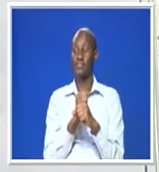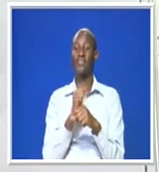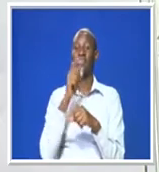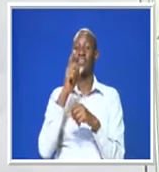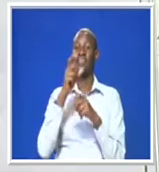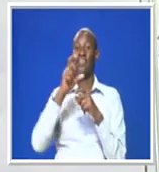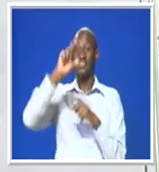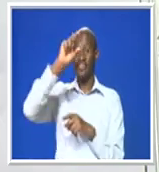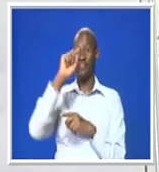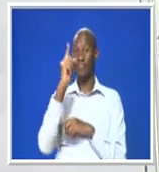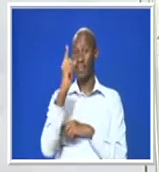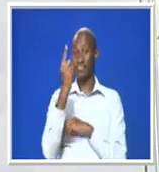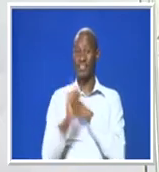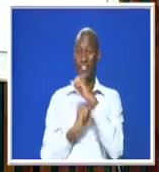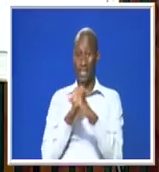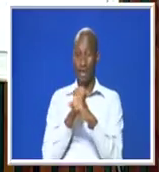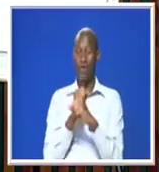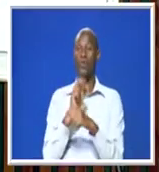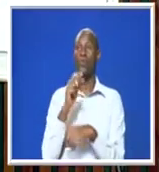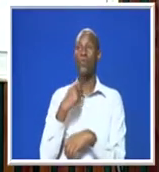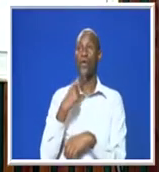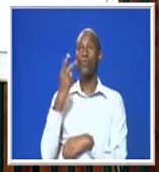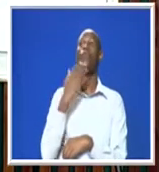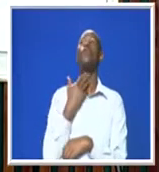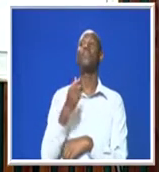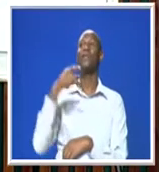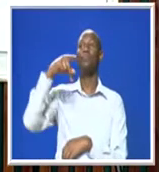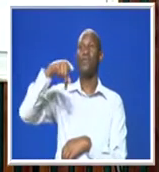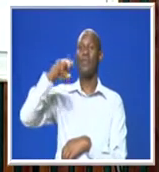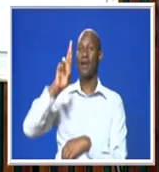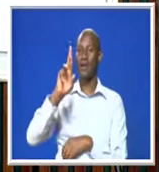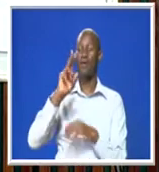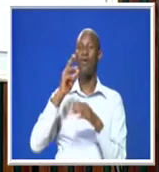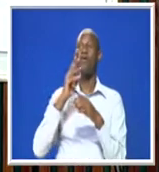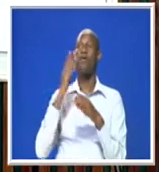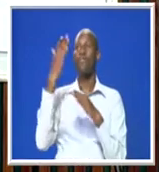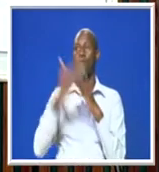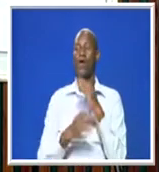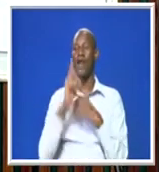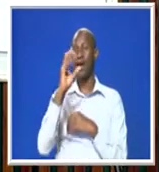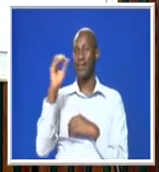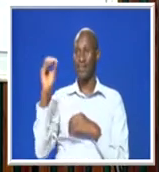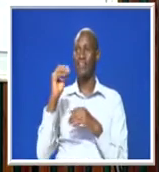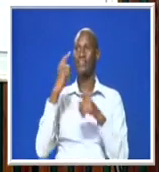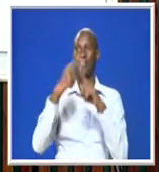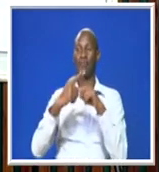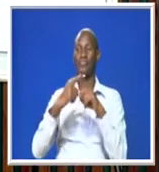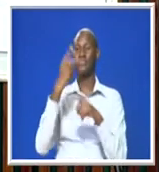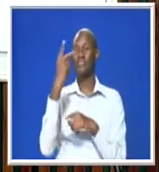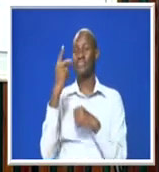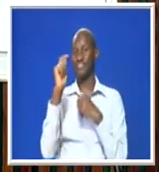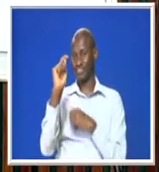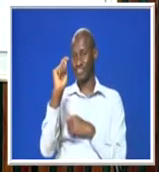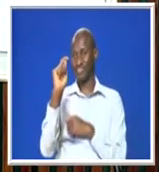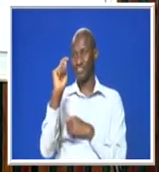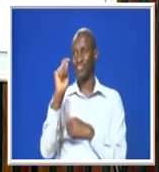interest for the first year, we'll look at the PR over 100 times T. But this time